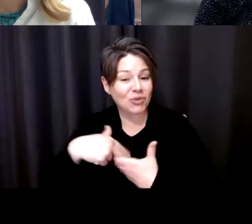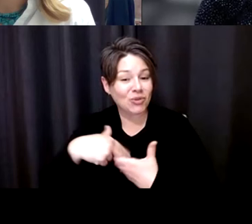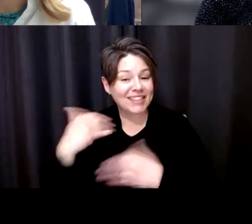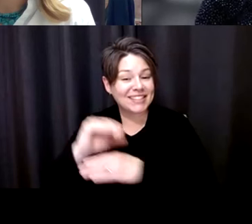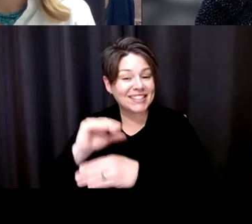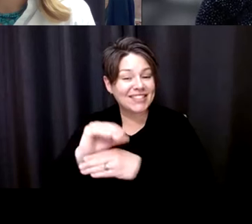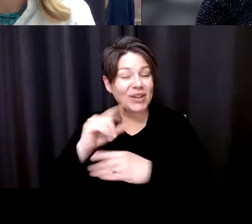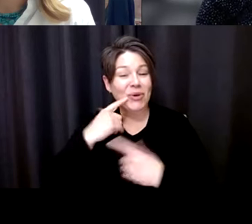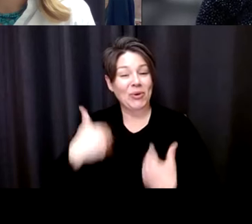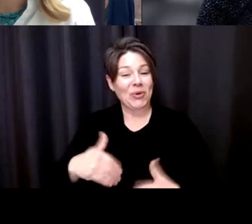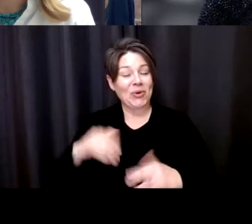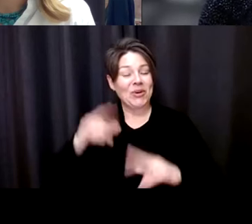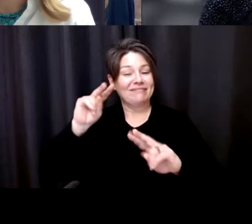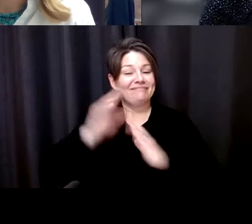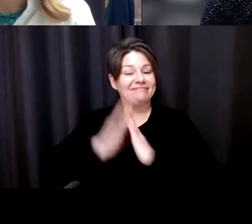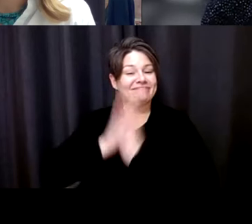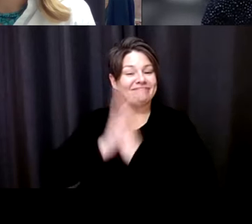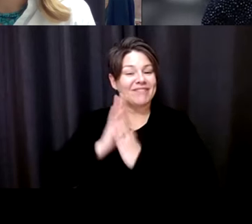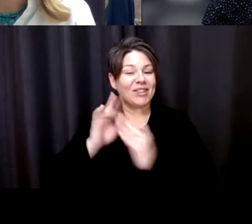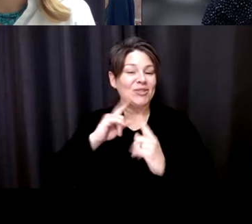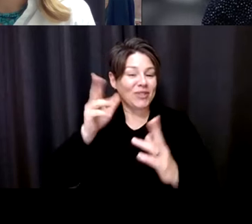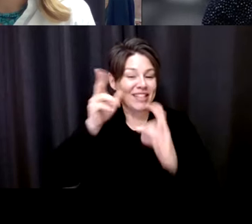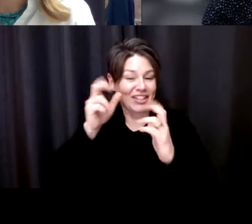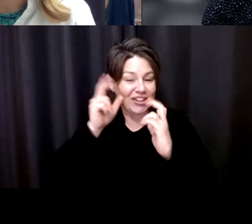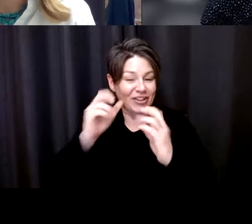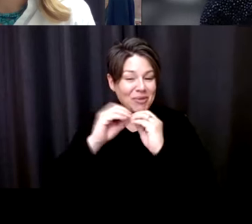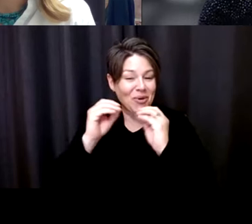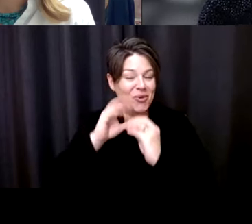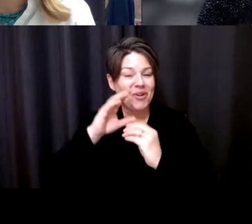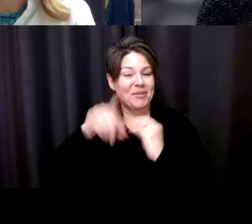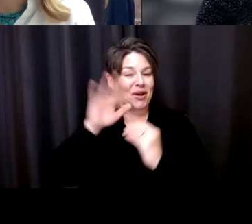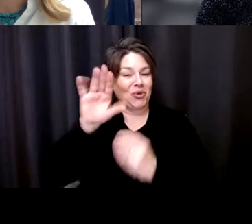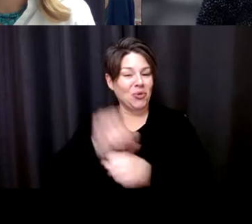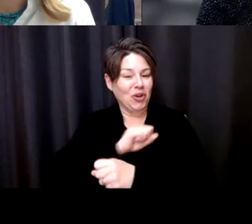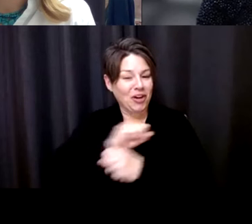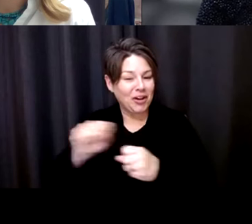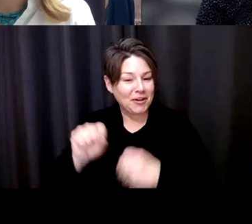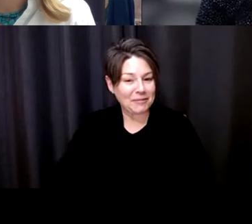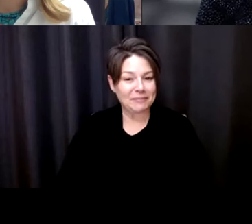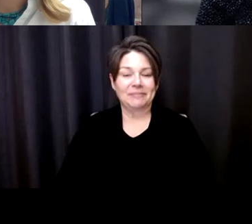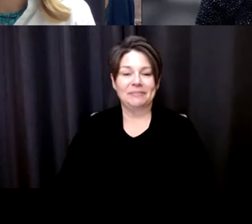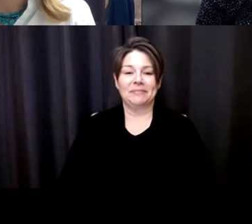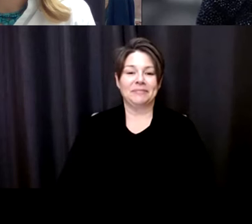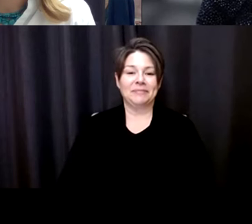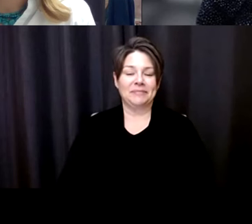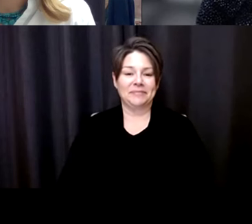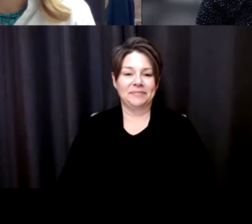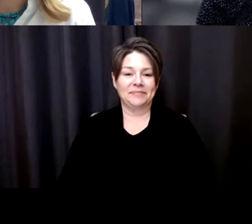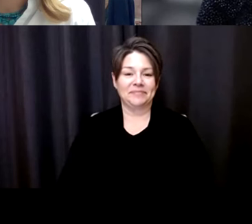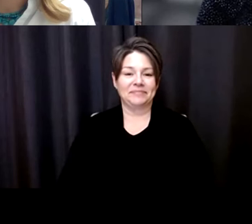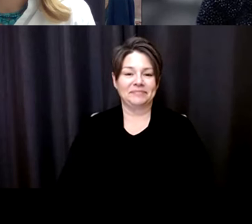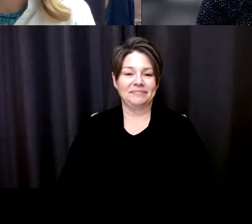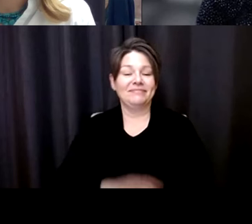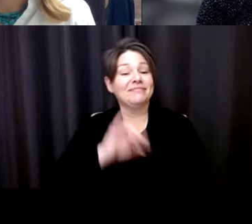We are really looking forward to hearing more and learning more about your work. Thank you, Janie. That